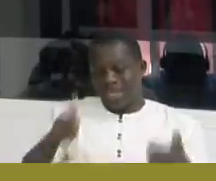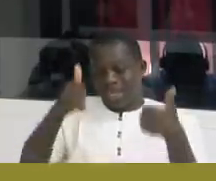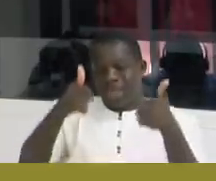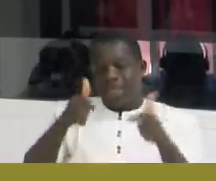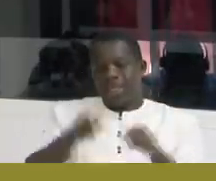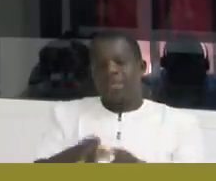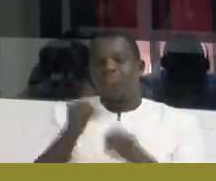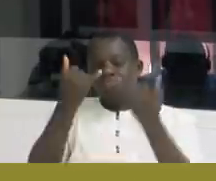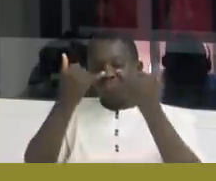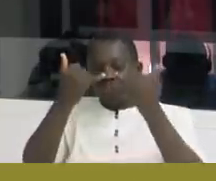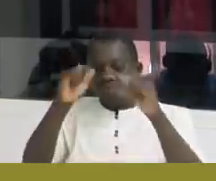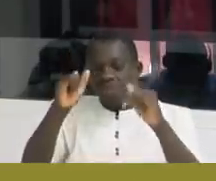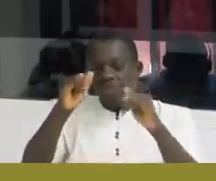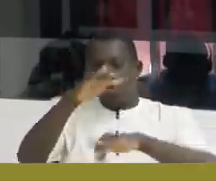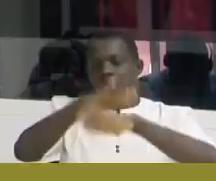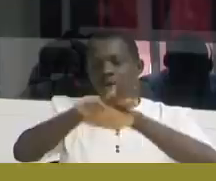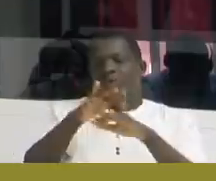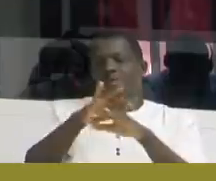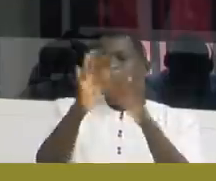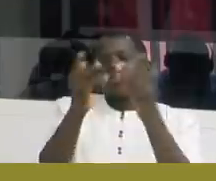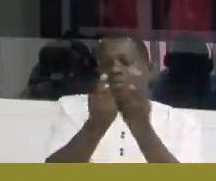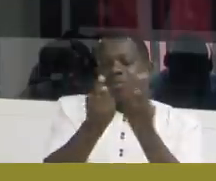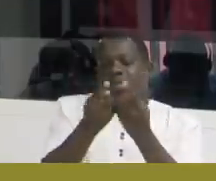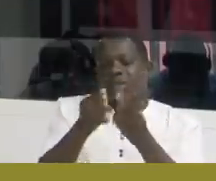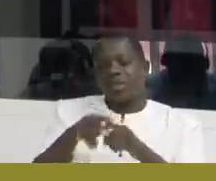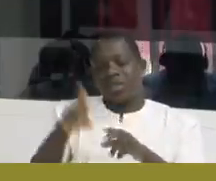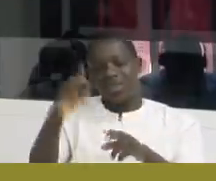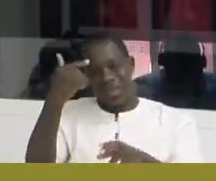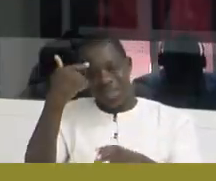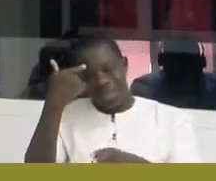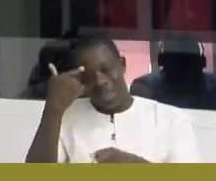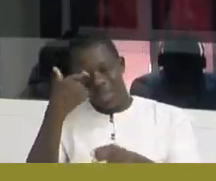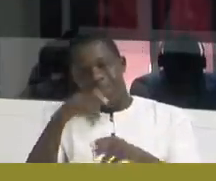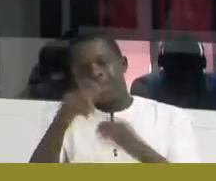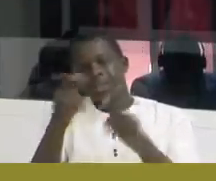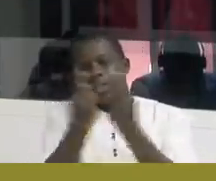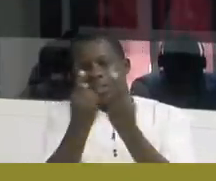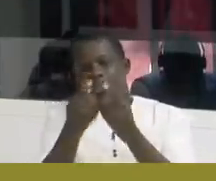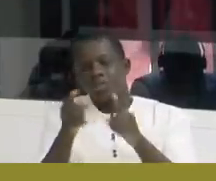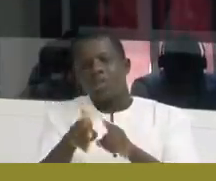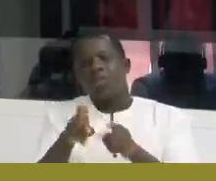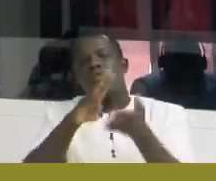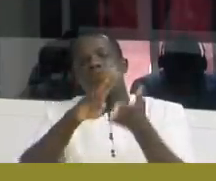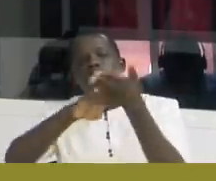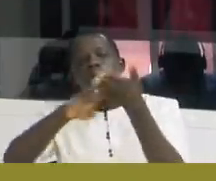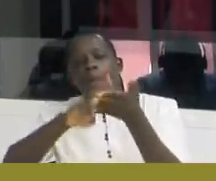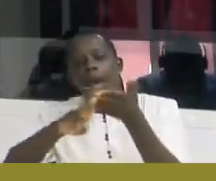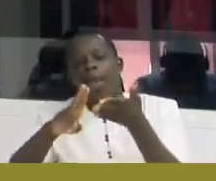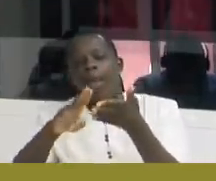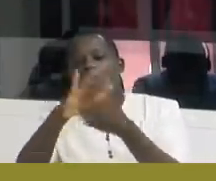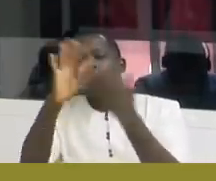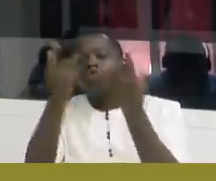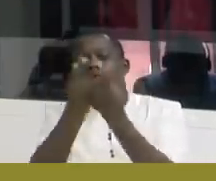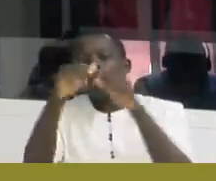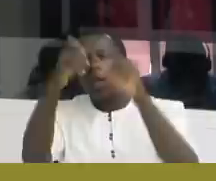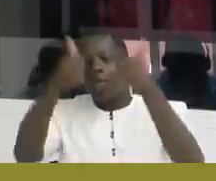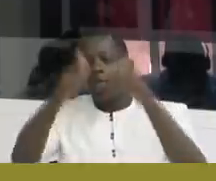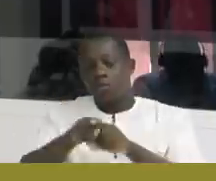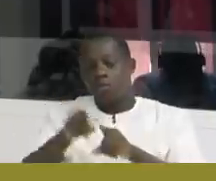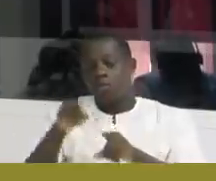that and expect things to be smooth, that there's nothing going on. There must be an underlying